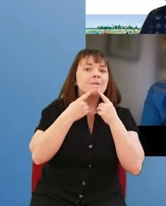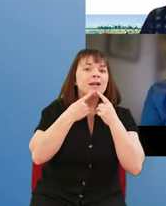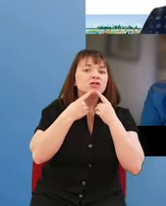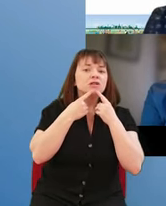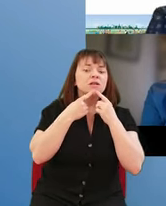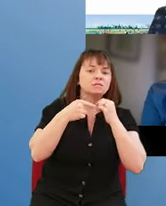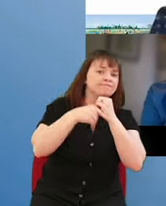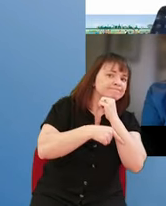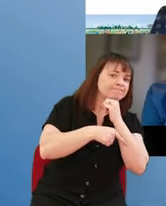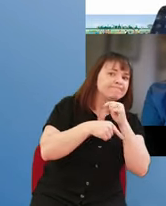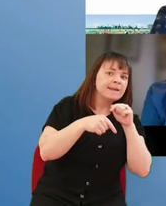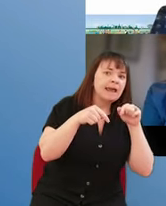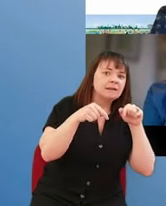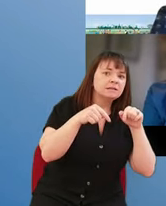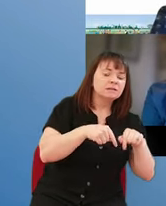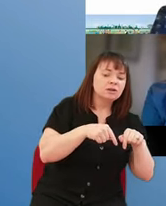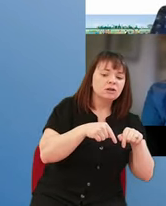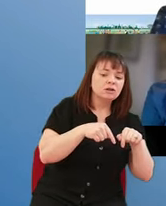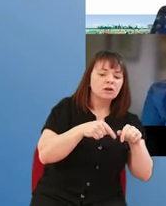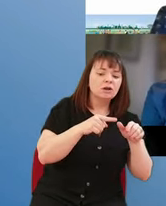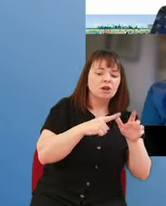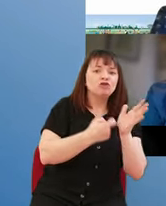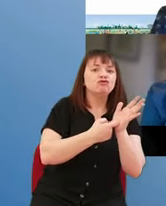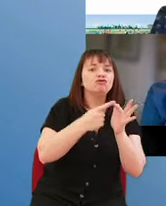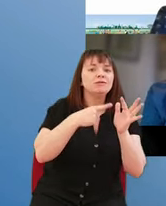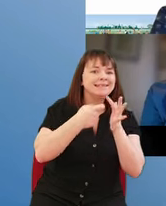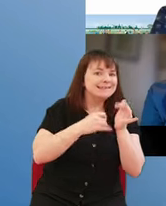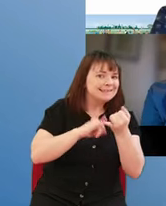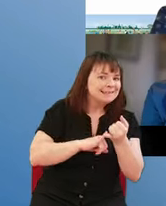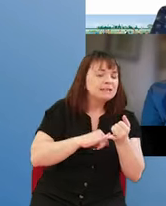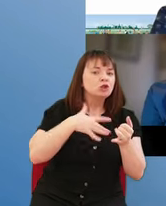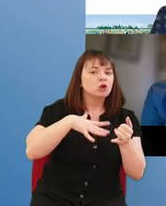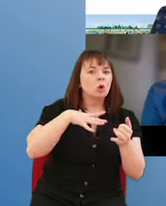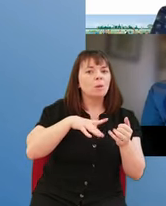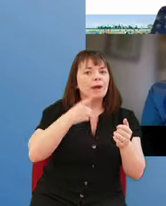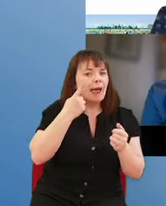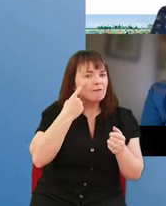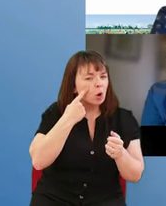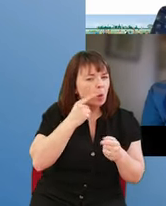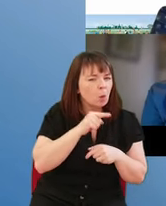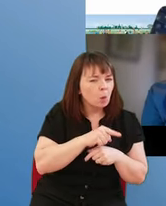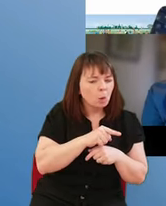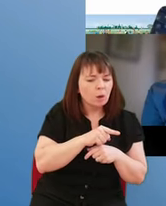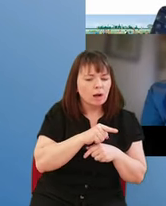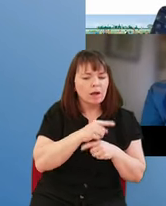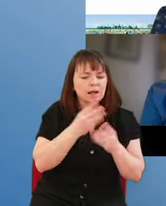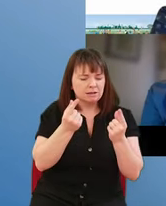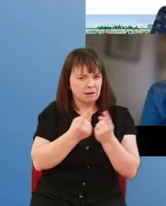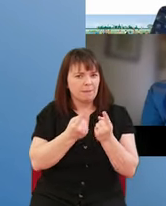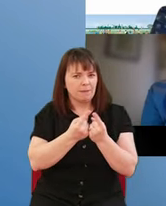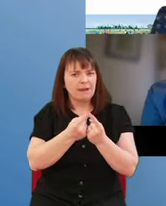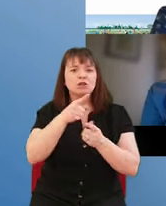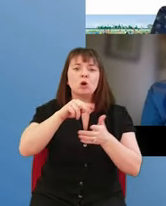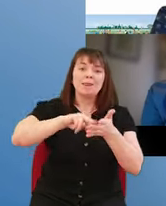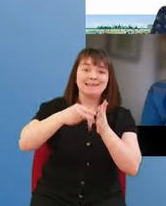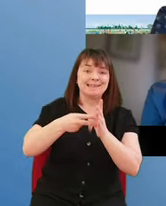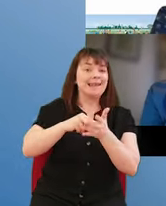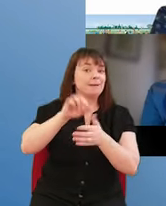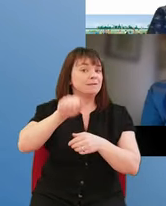some delivery, and there has been some areas where the regional plans have diverted. So there